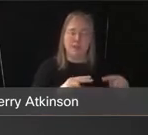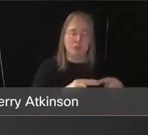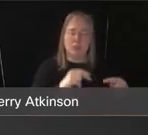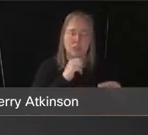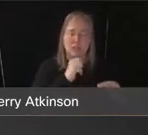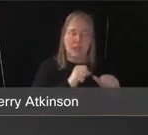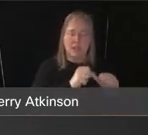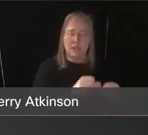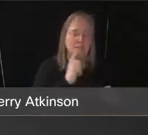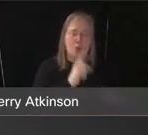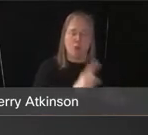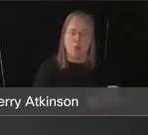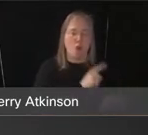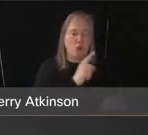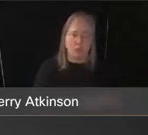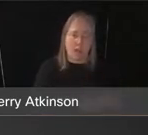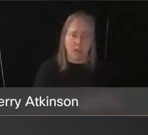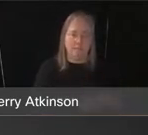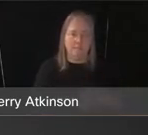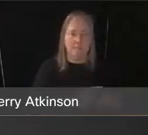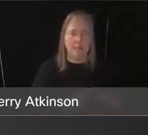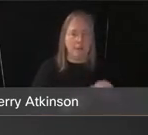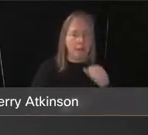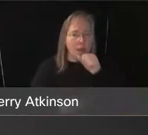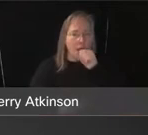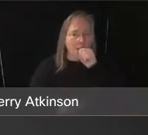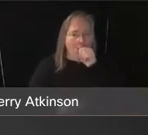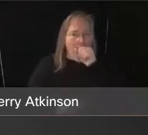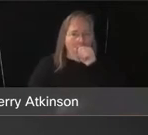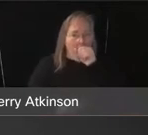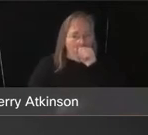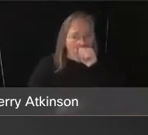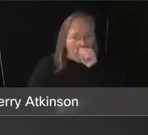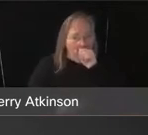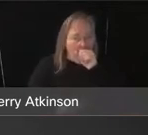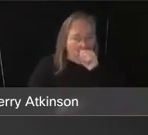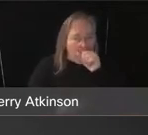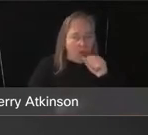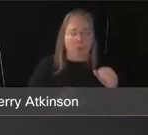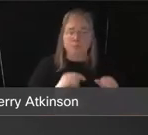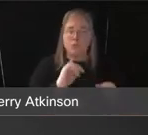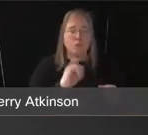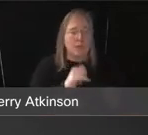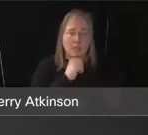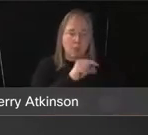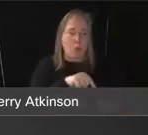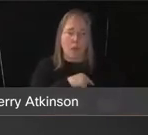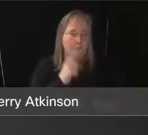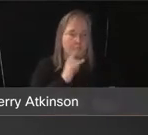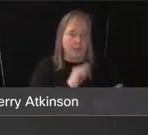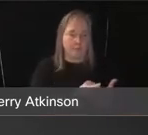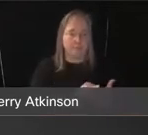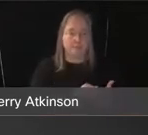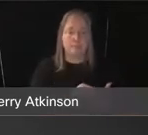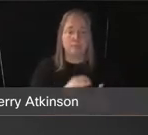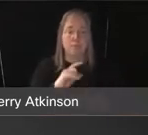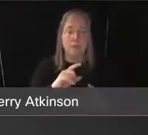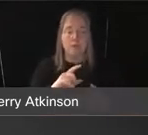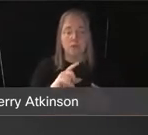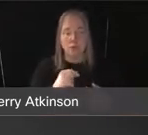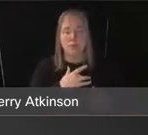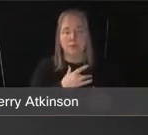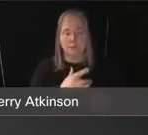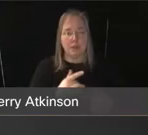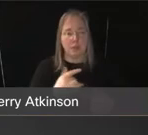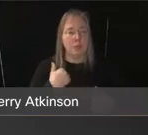period of time, like 20 years or longer. So it's not qualified for bond. So typically we're using cash PAYGO. And as